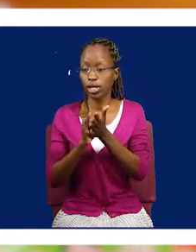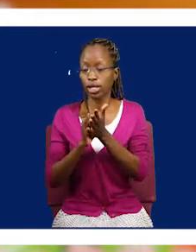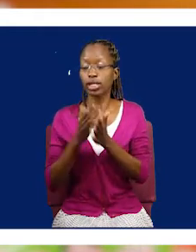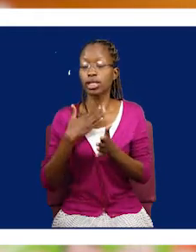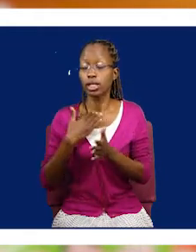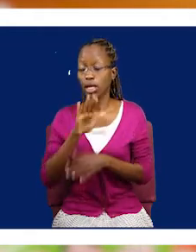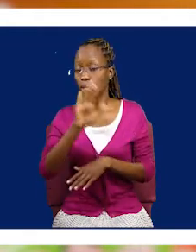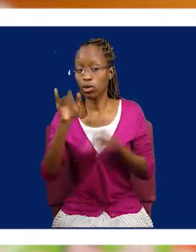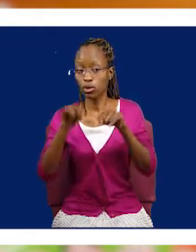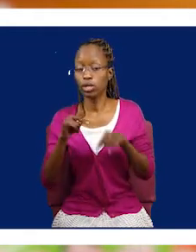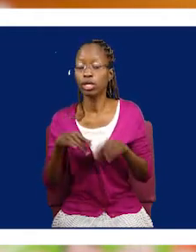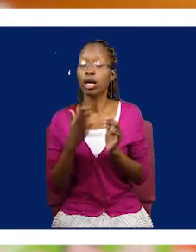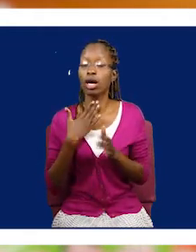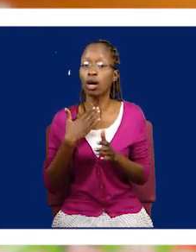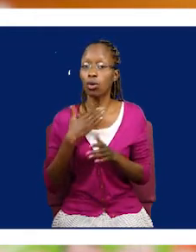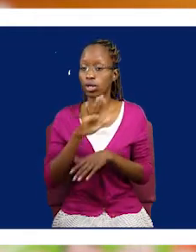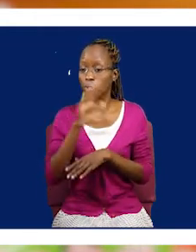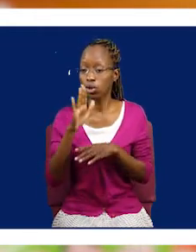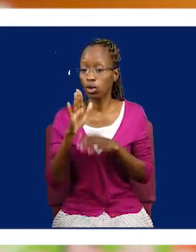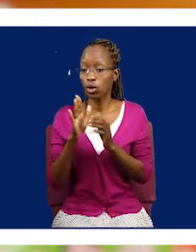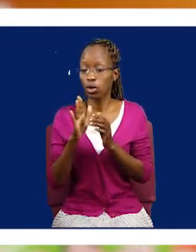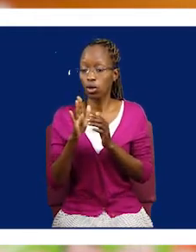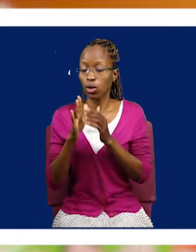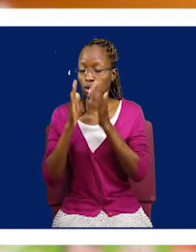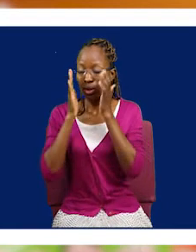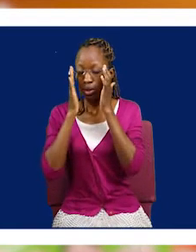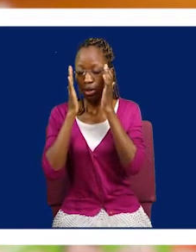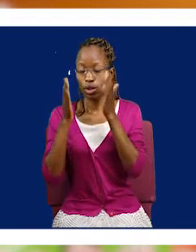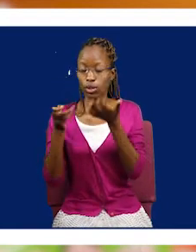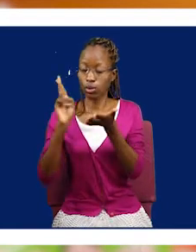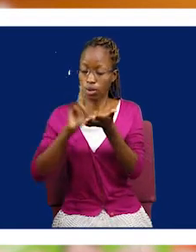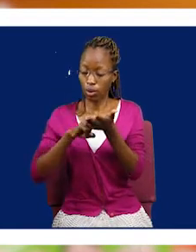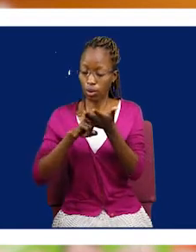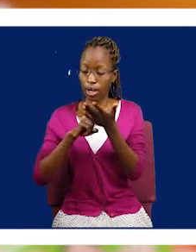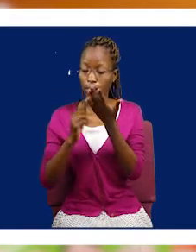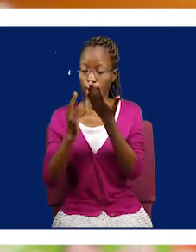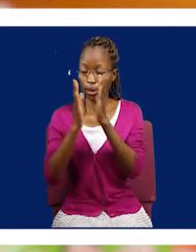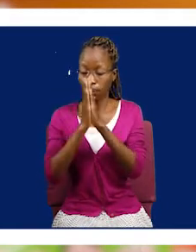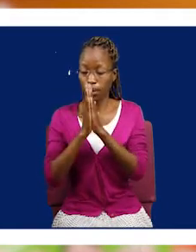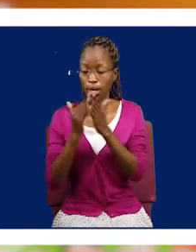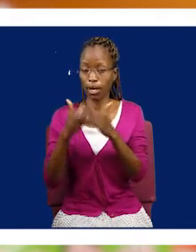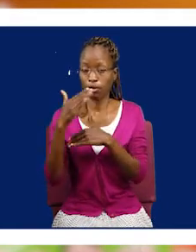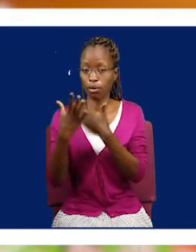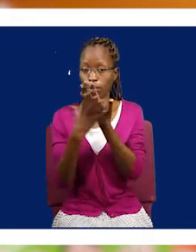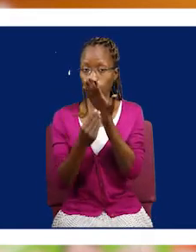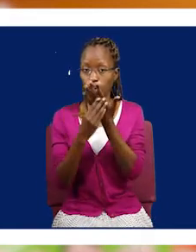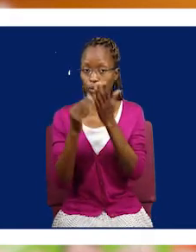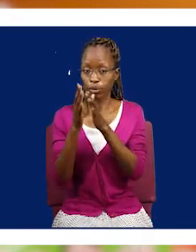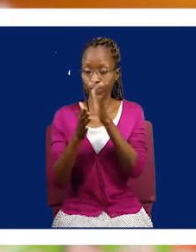prayer today, I would like you to close your eyes, put your hands together, and repeat this prayer after